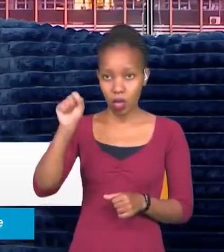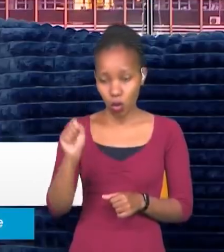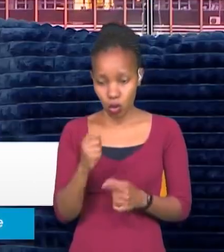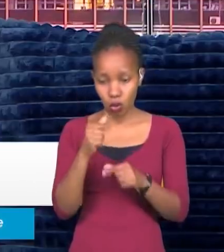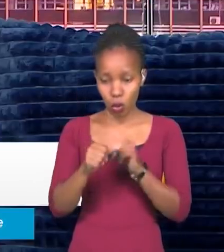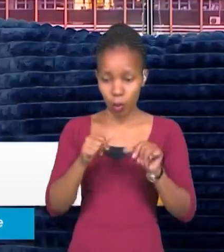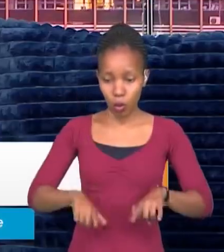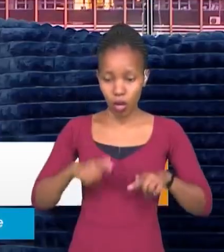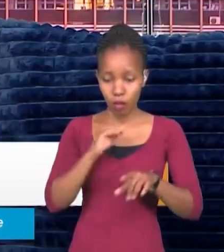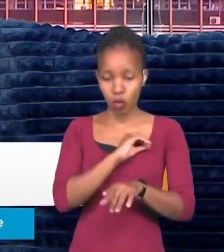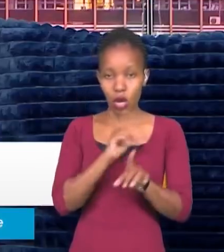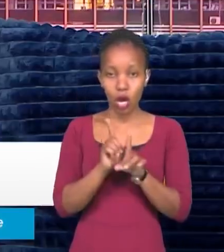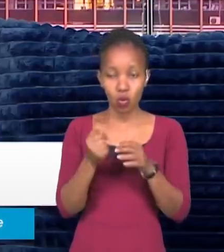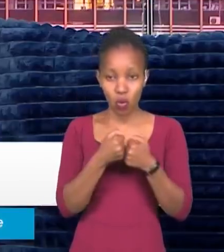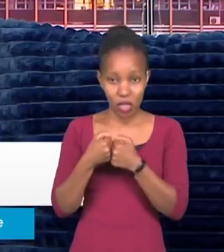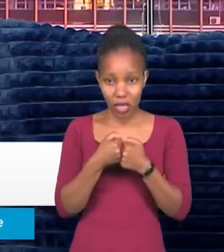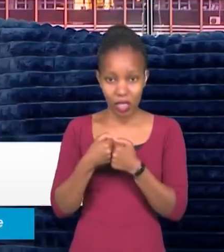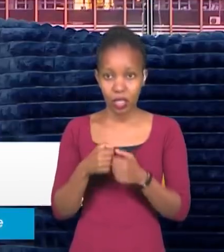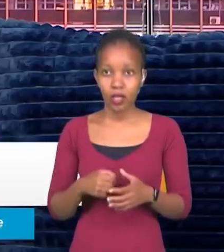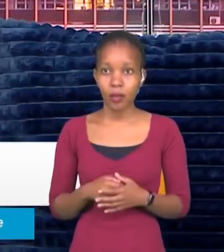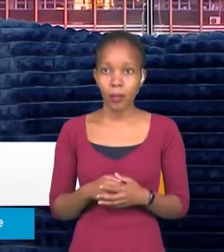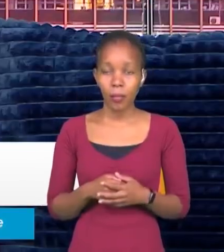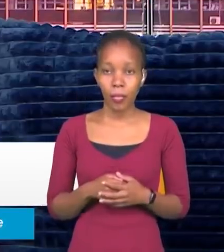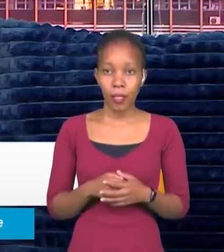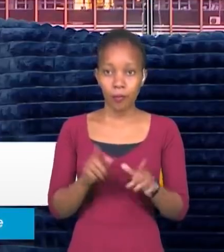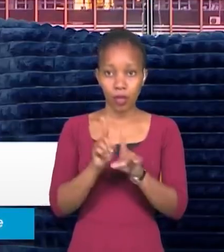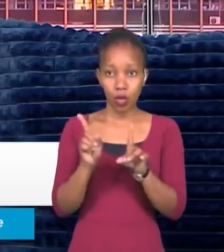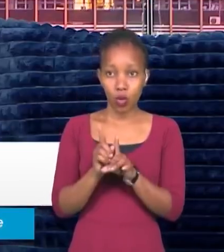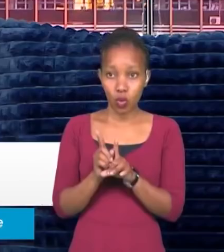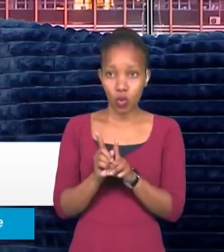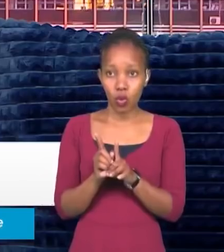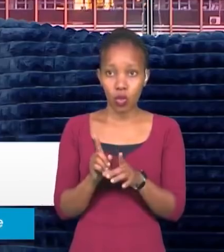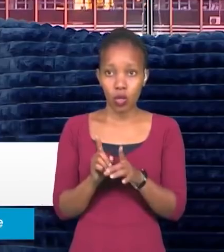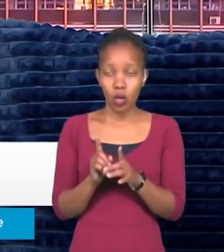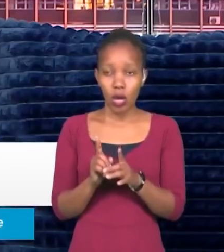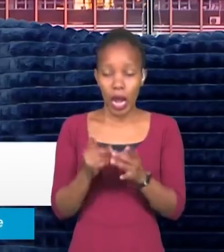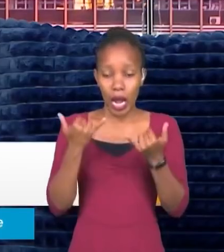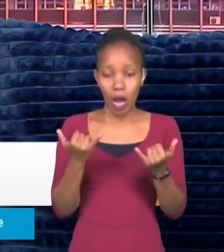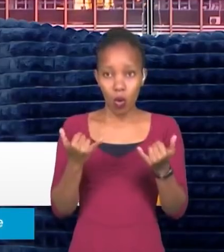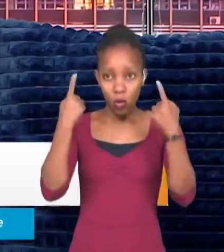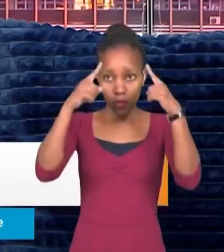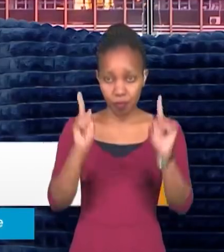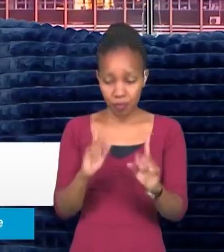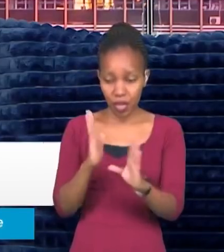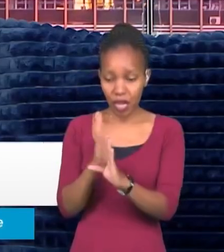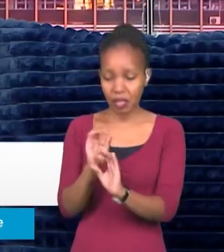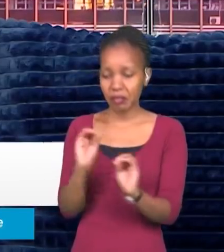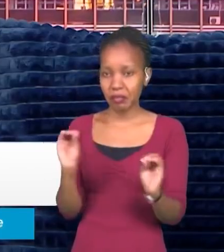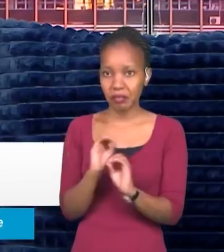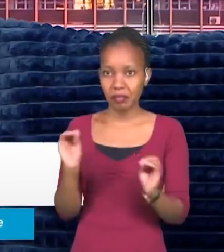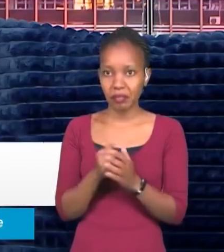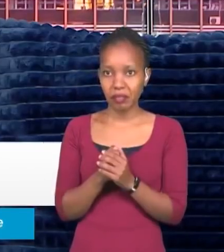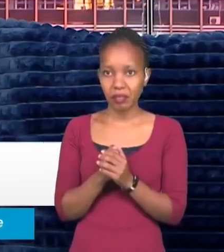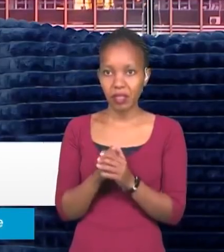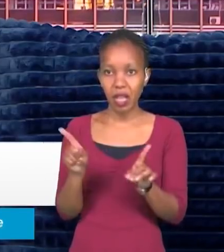life and the challenges she's gone through. Mm-hmm. And she would say, with wherever she's reached, she has nothing to hide, nothing